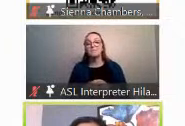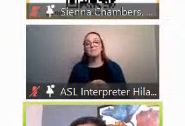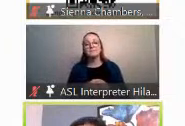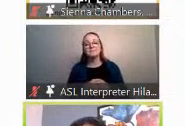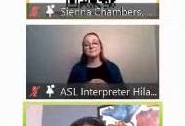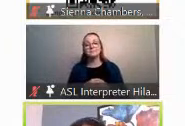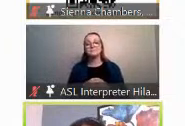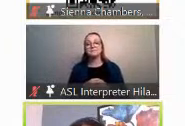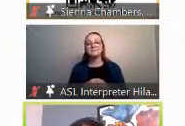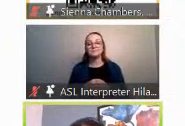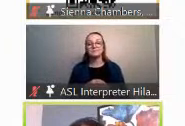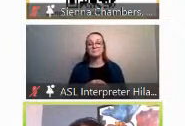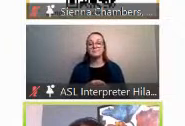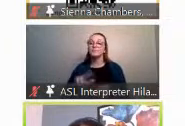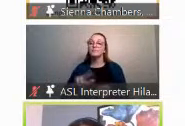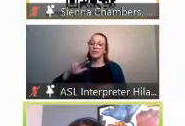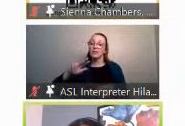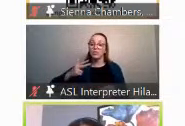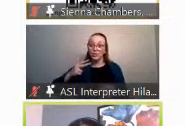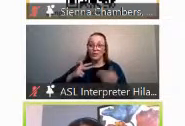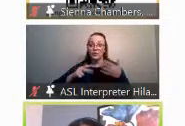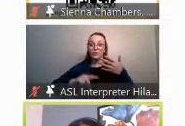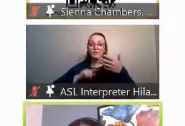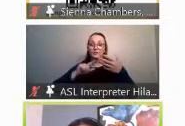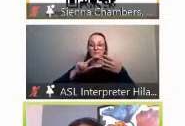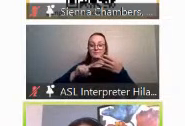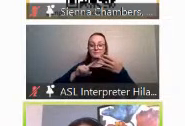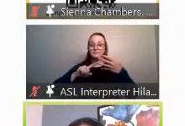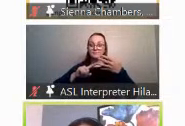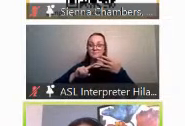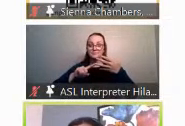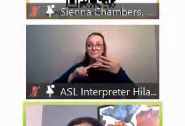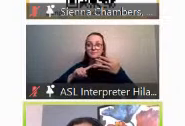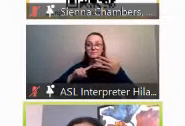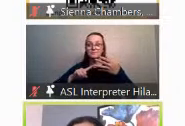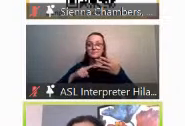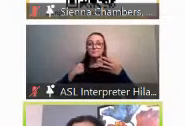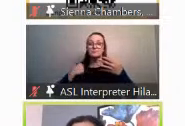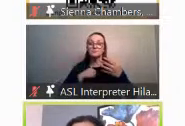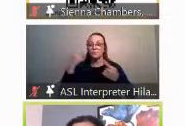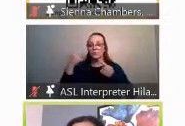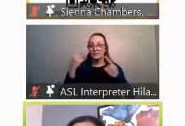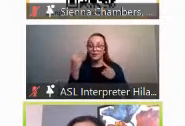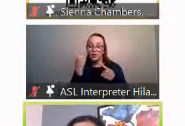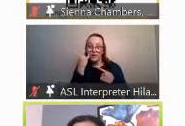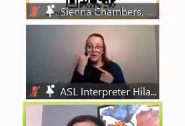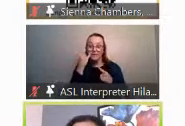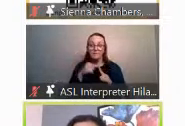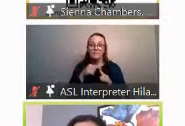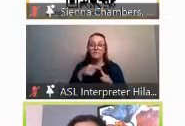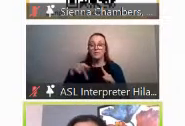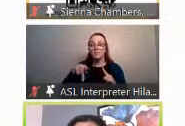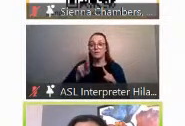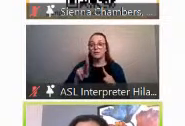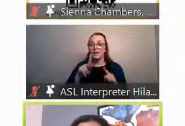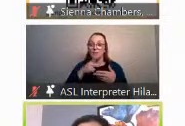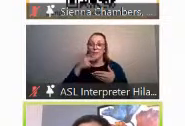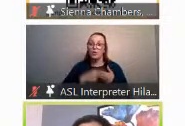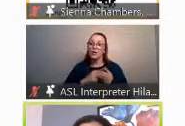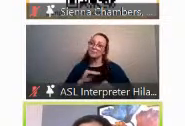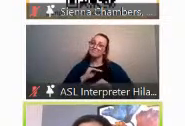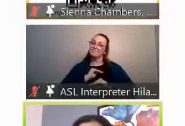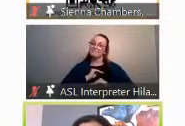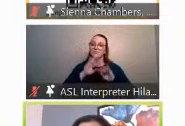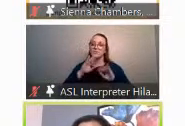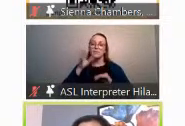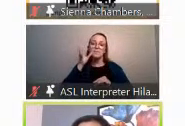In the third dimension, we consider whether or not the preschool program meets the parents' needs. And so a